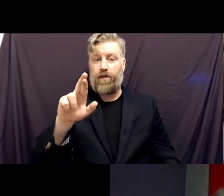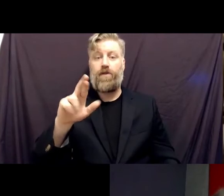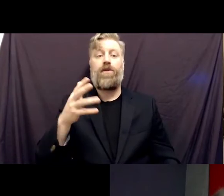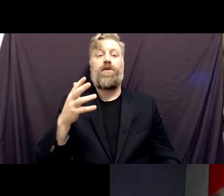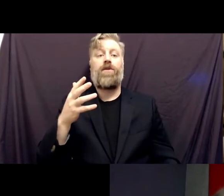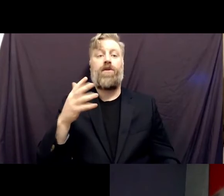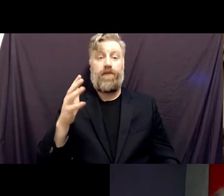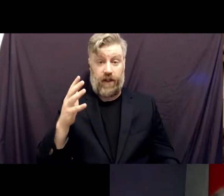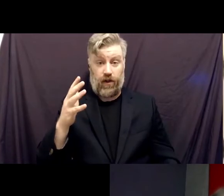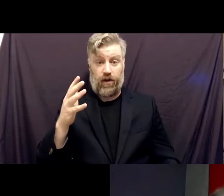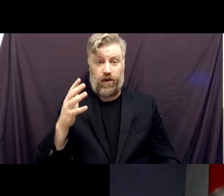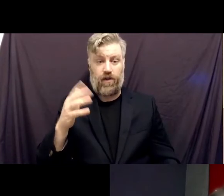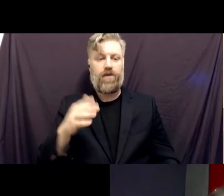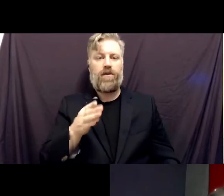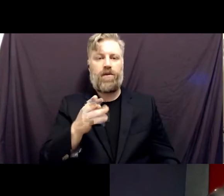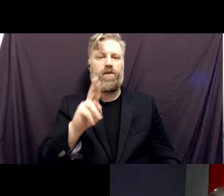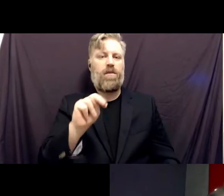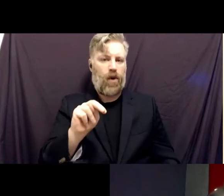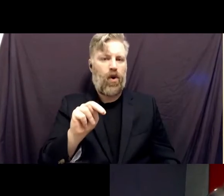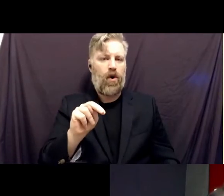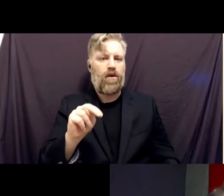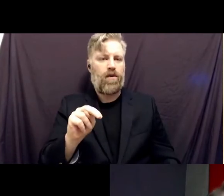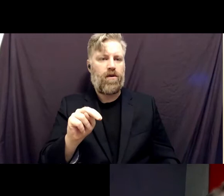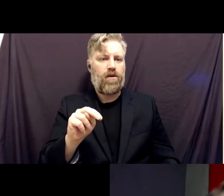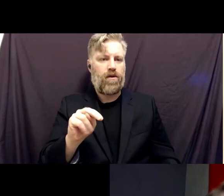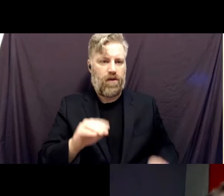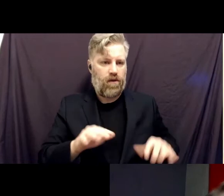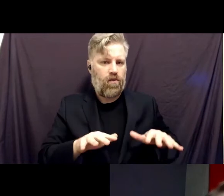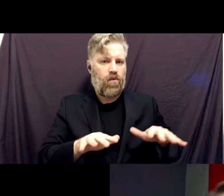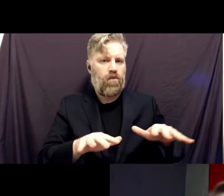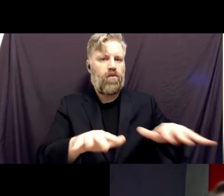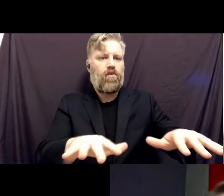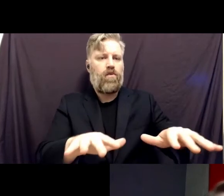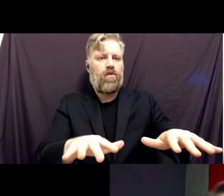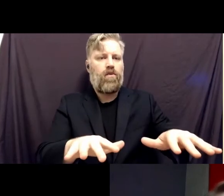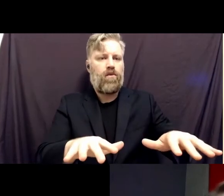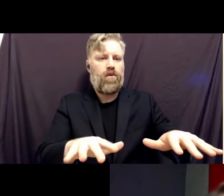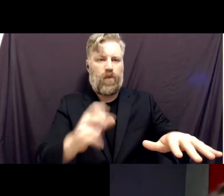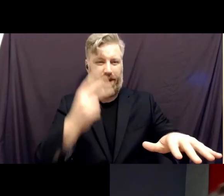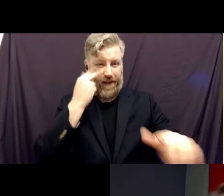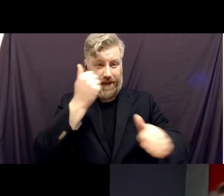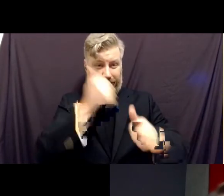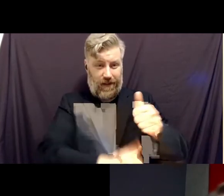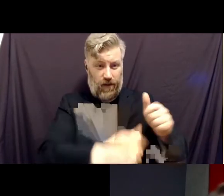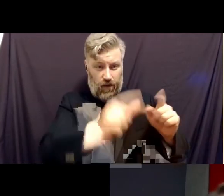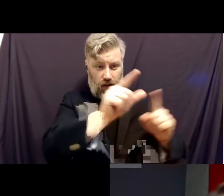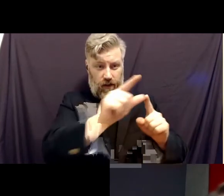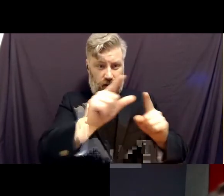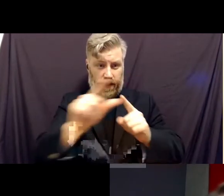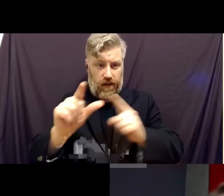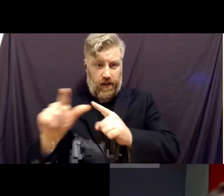shot. You will see here each figure